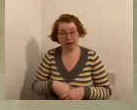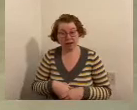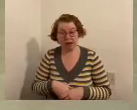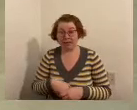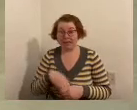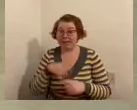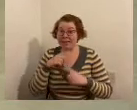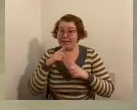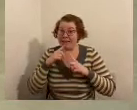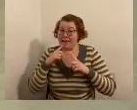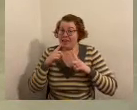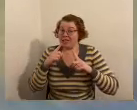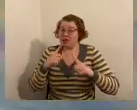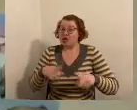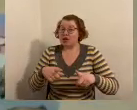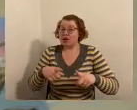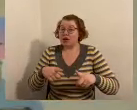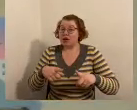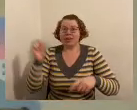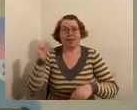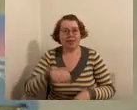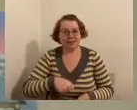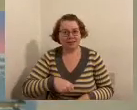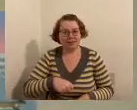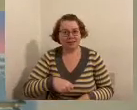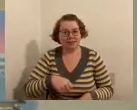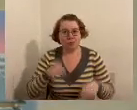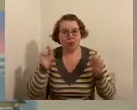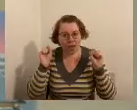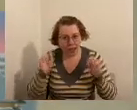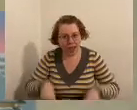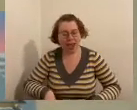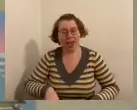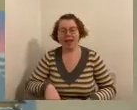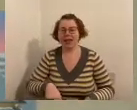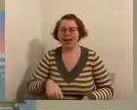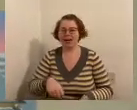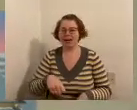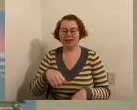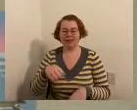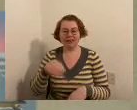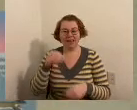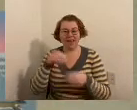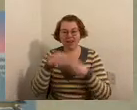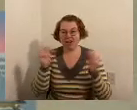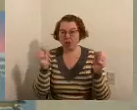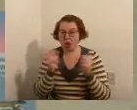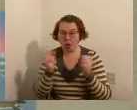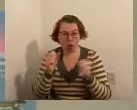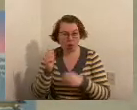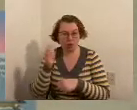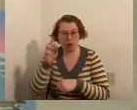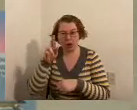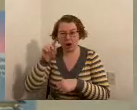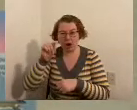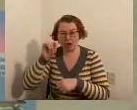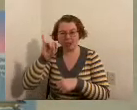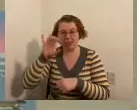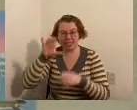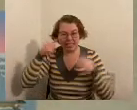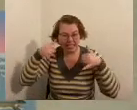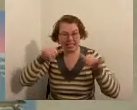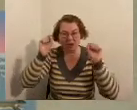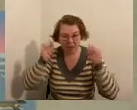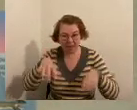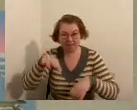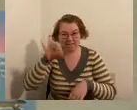The answer is yes. We can even find animals in the cold, cold Arctic. Look at